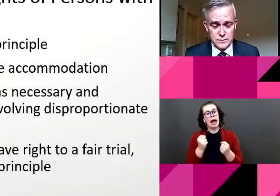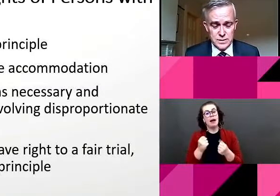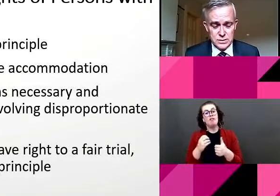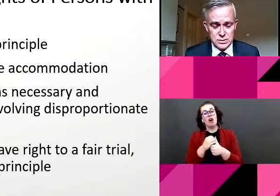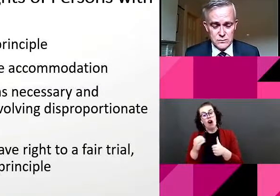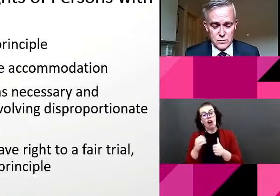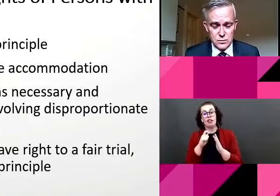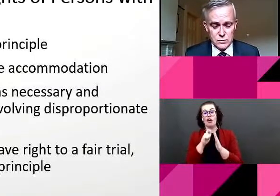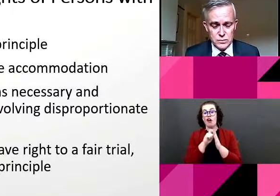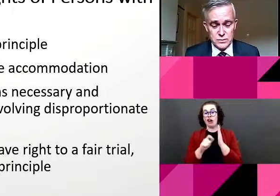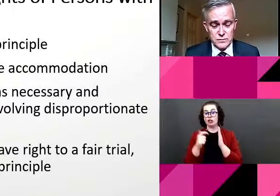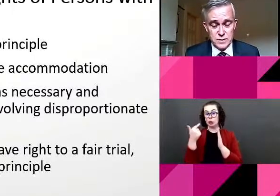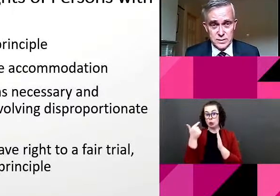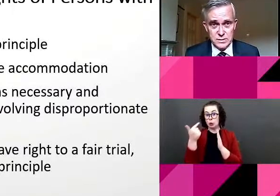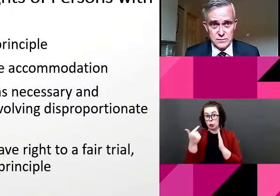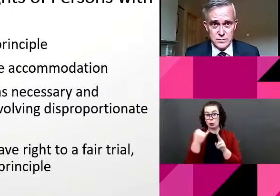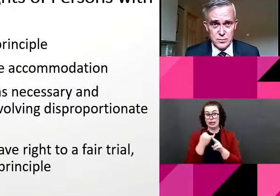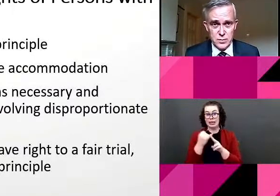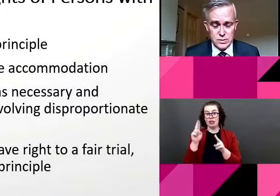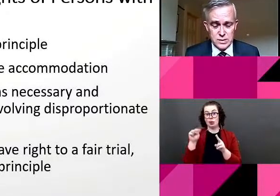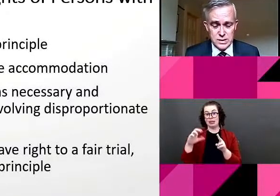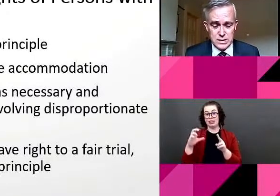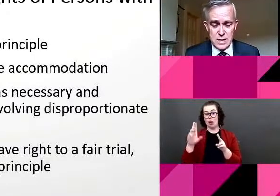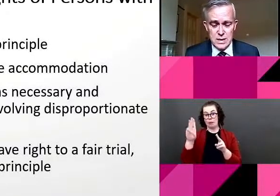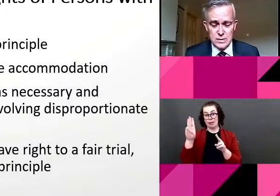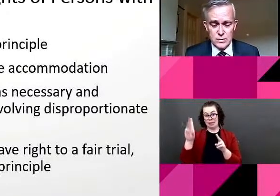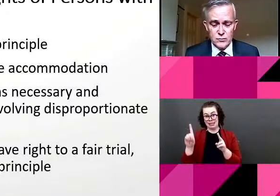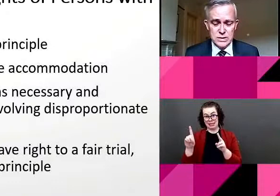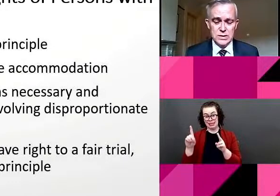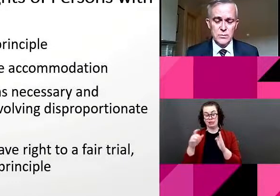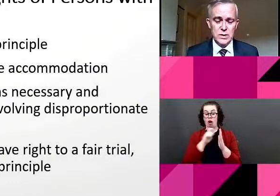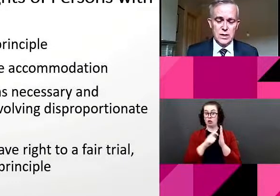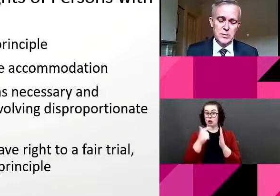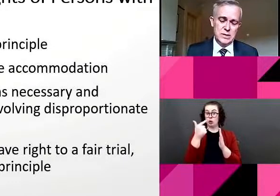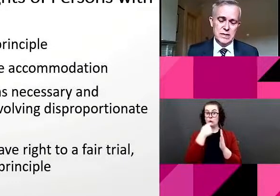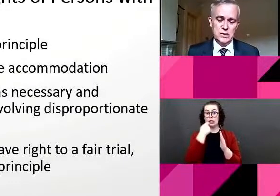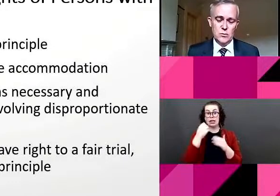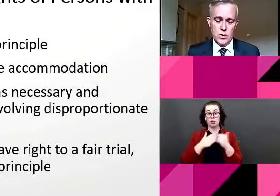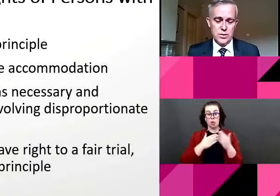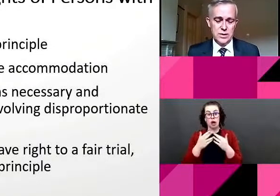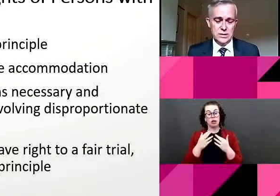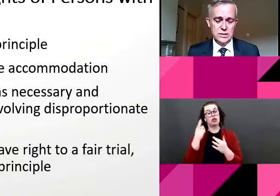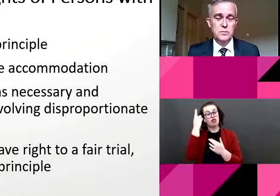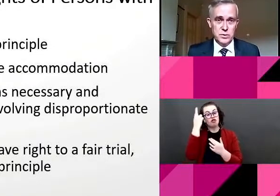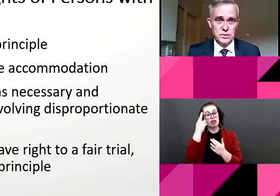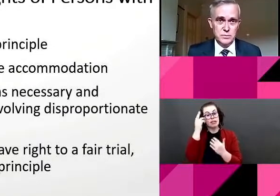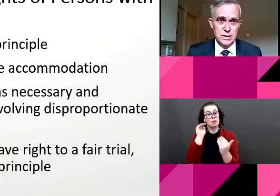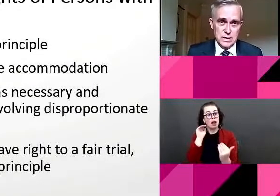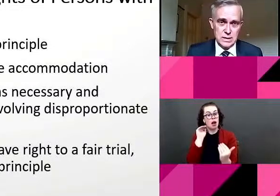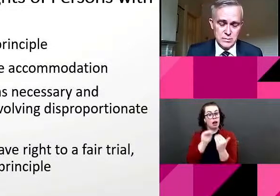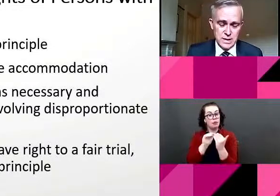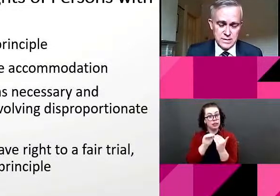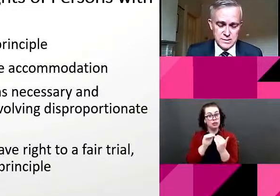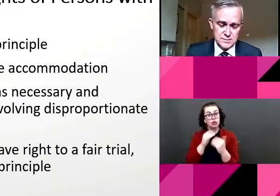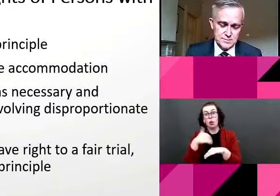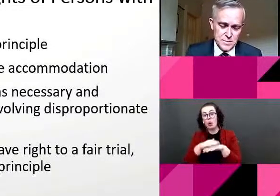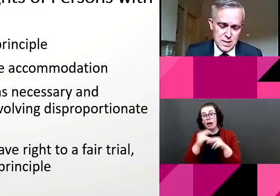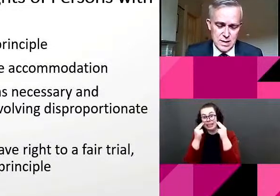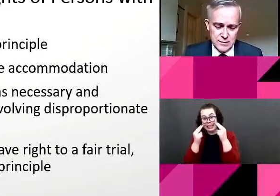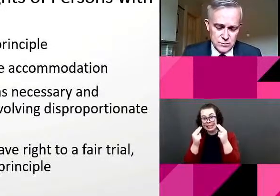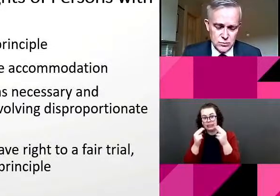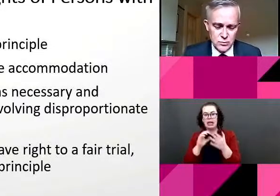of the Convention, of course, which provides, very importantly, that reasonable accommodation where needed must be in